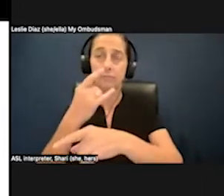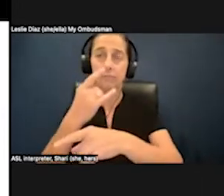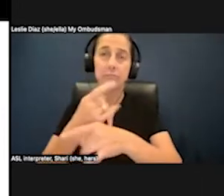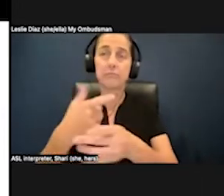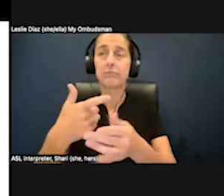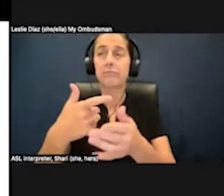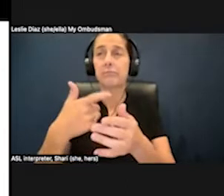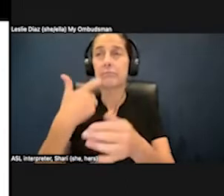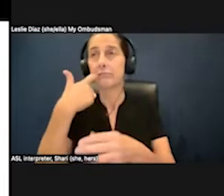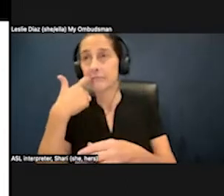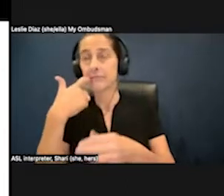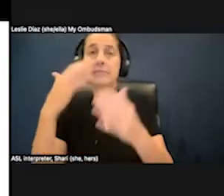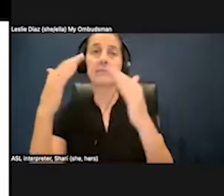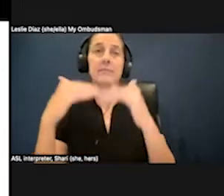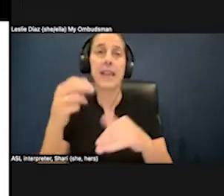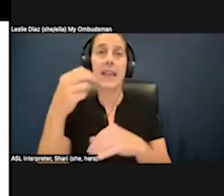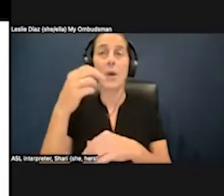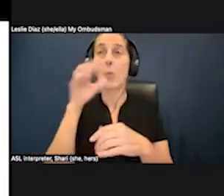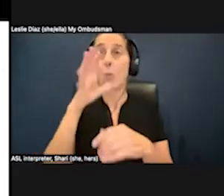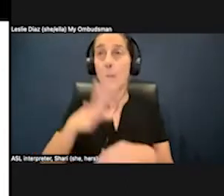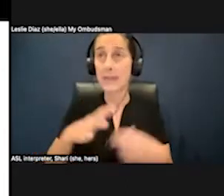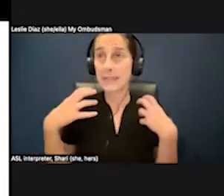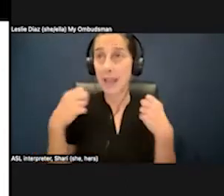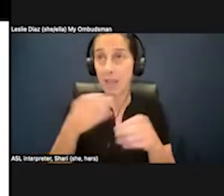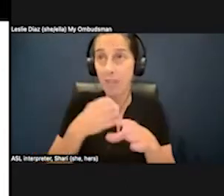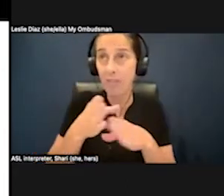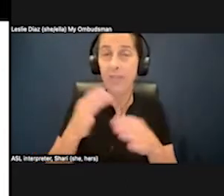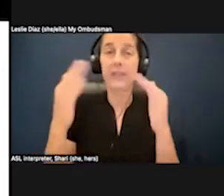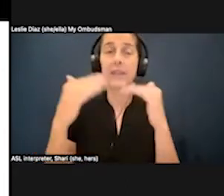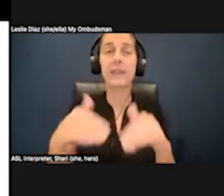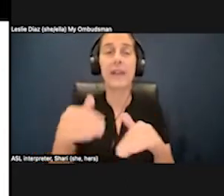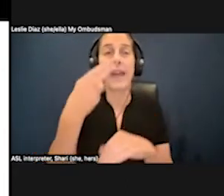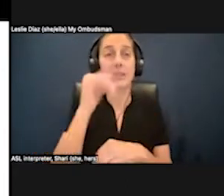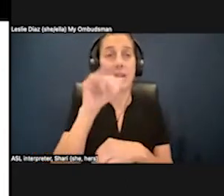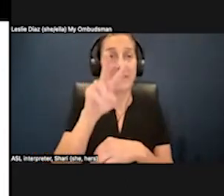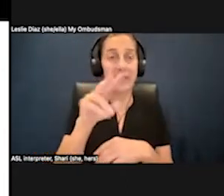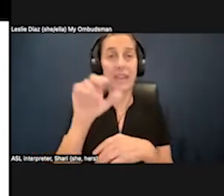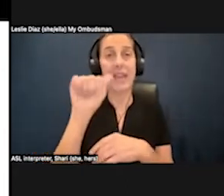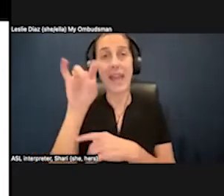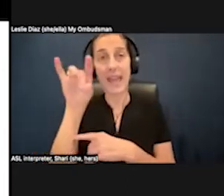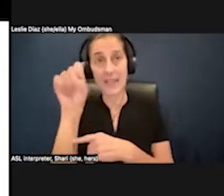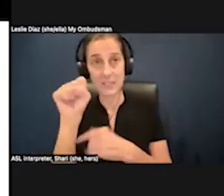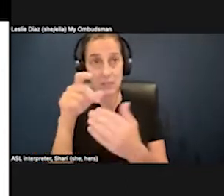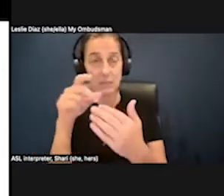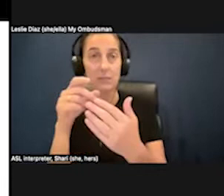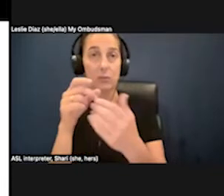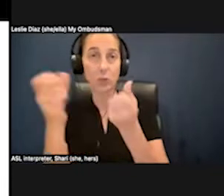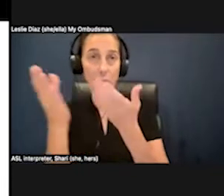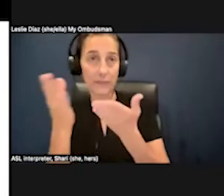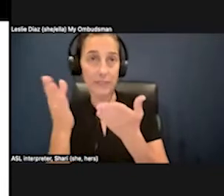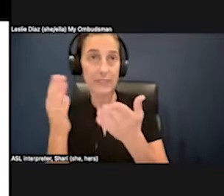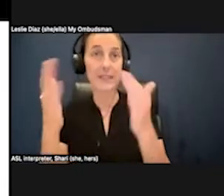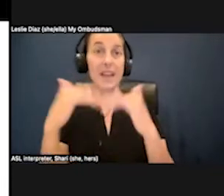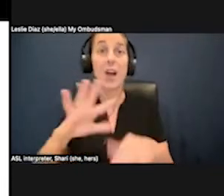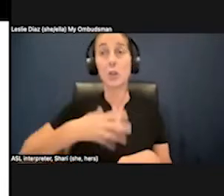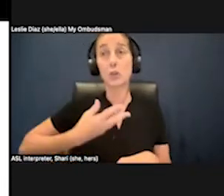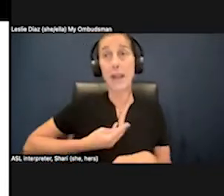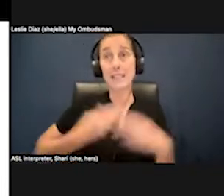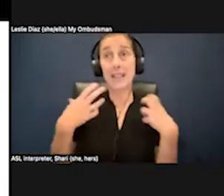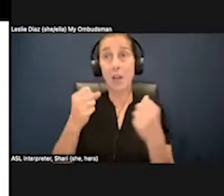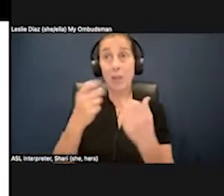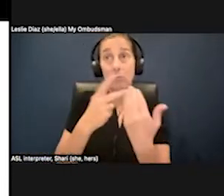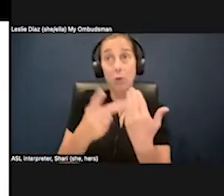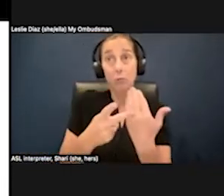services, and other specialties. And among those, the Trans Health program is relatively new, but it is really, really